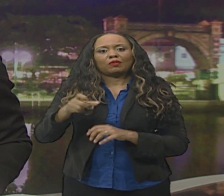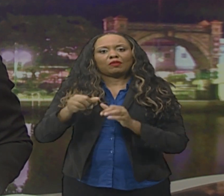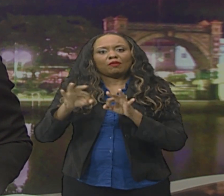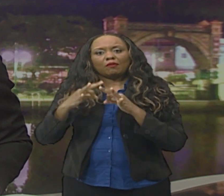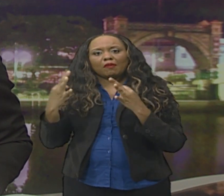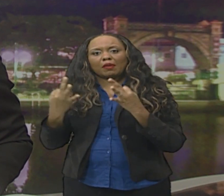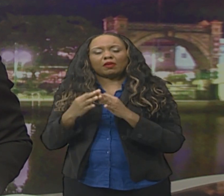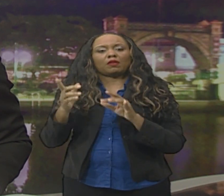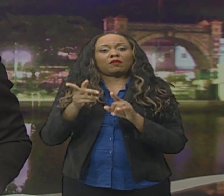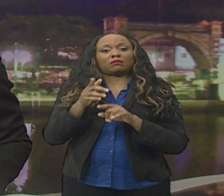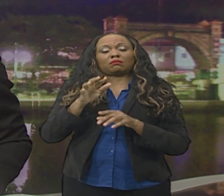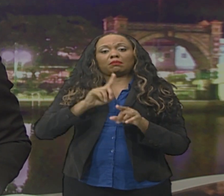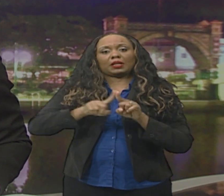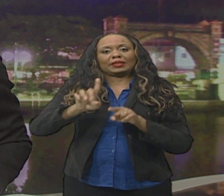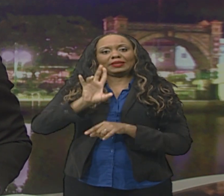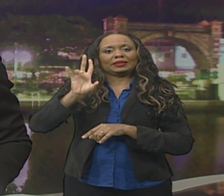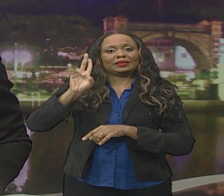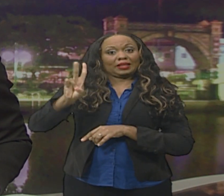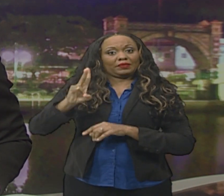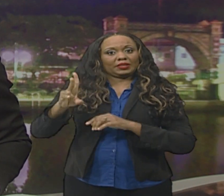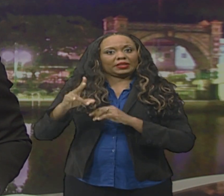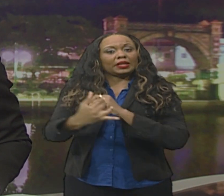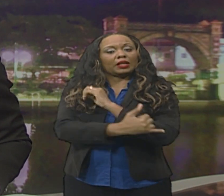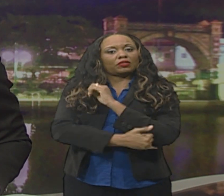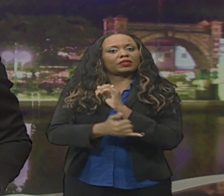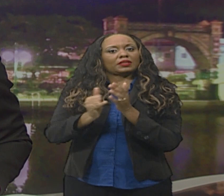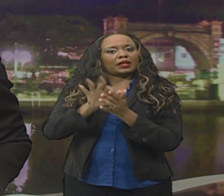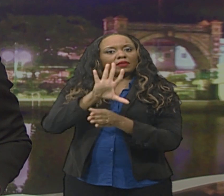and from those 7 host countries.